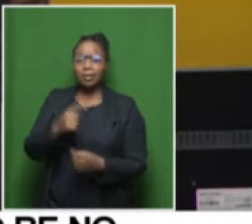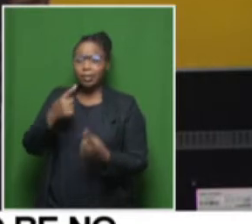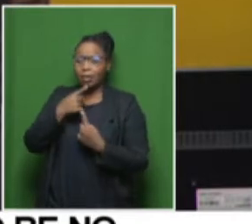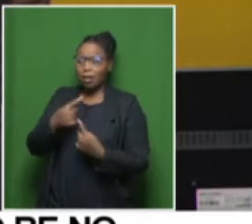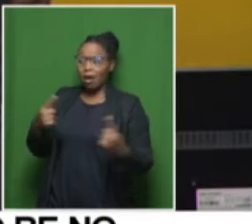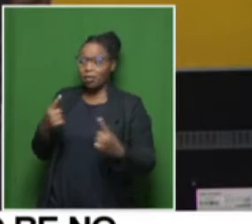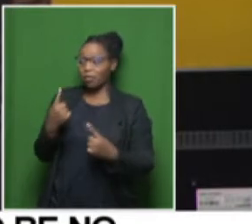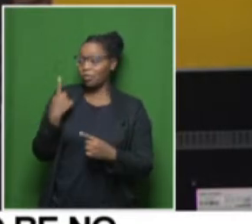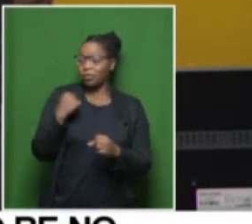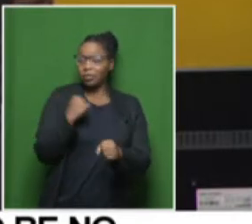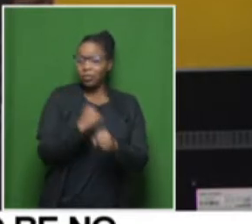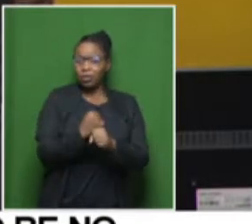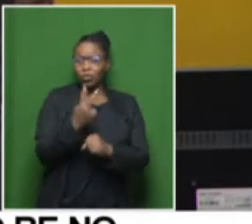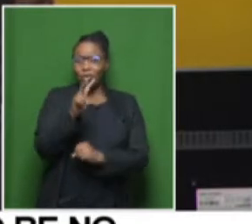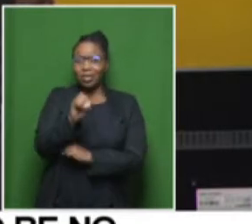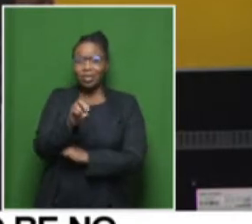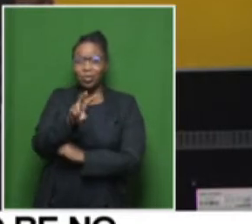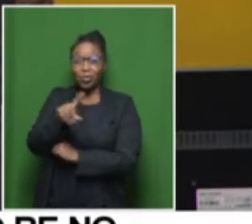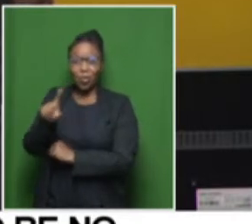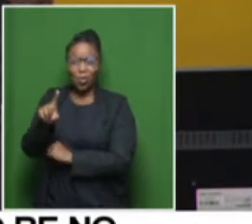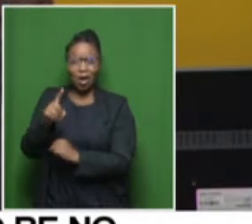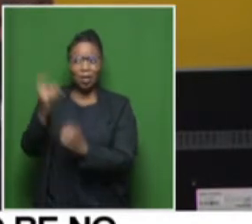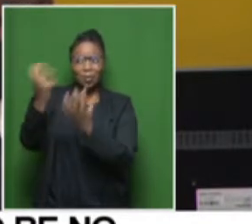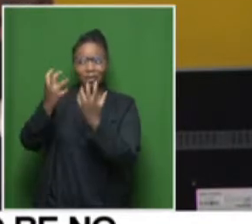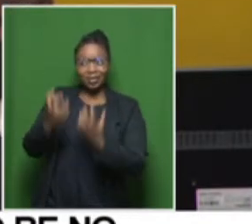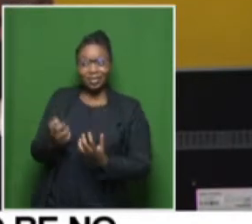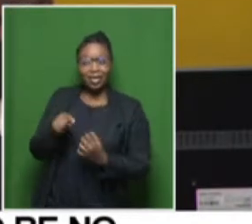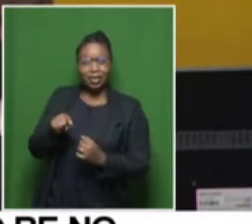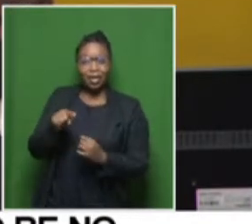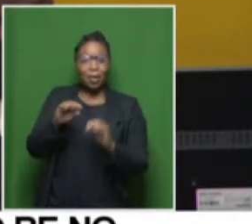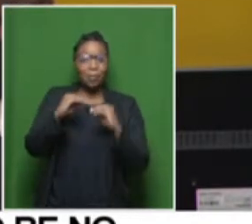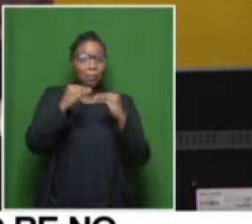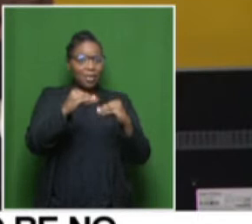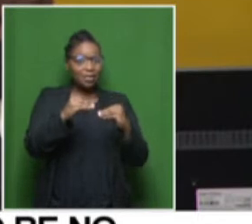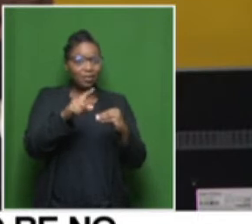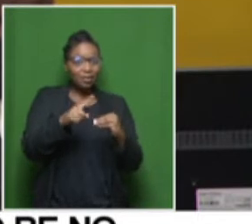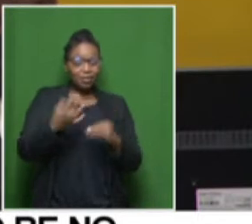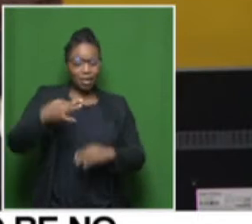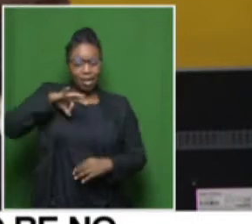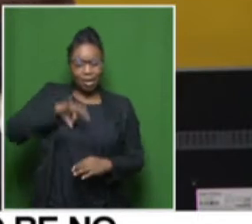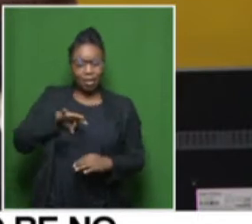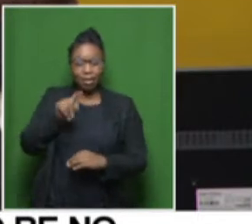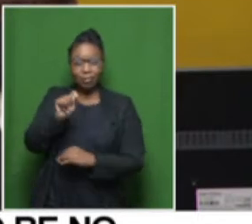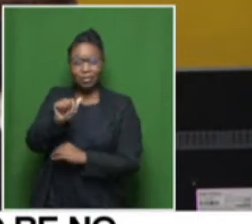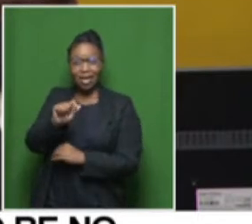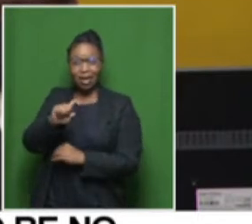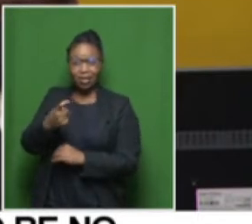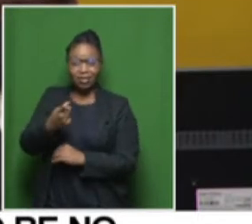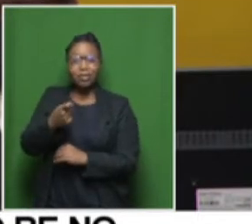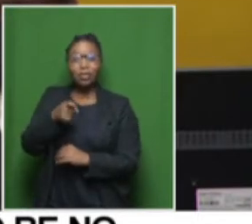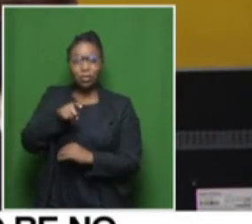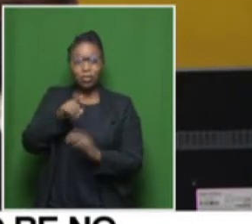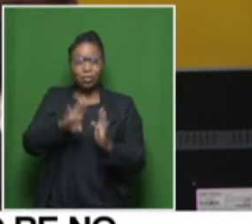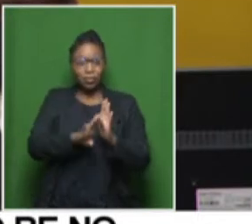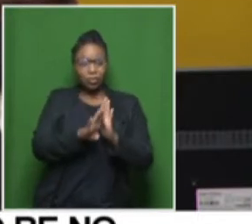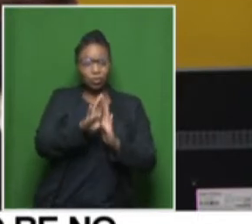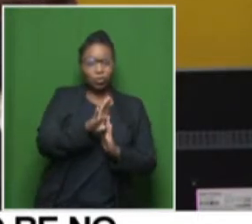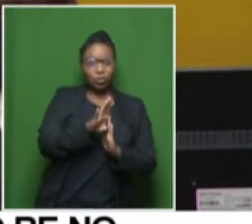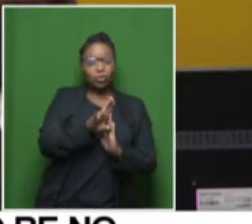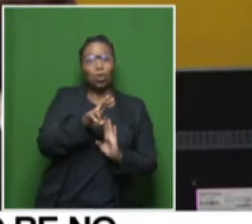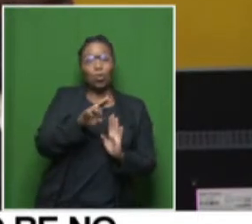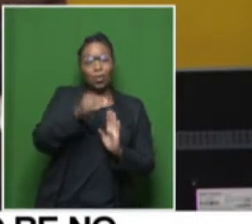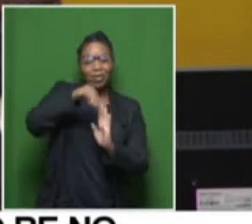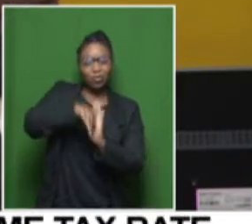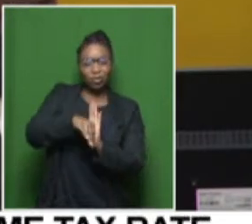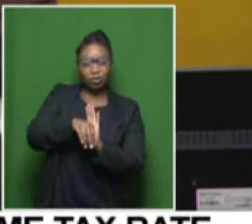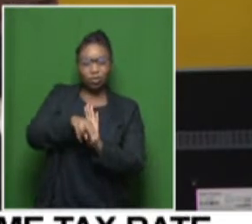budget, the corporate income tax rate will be reduced from 28% to 27% for companies